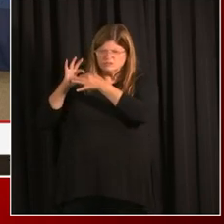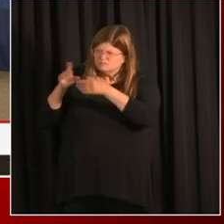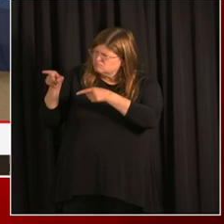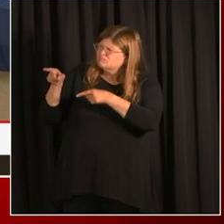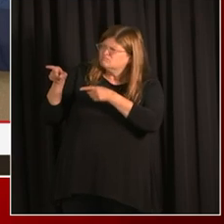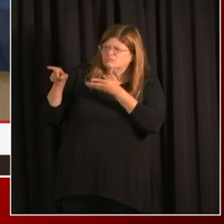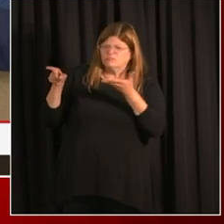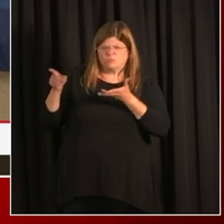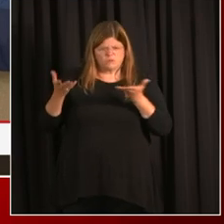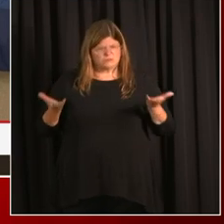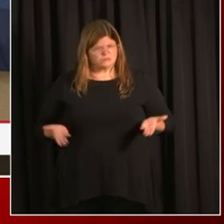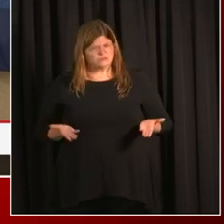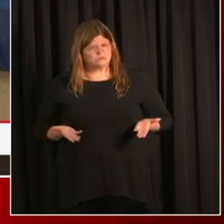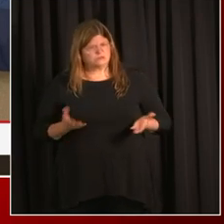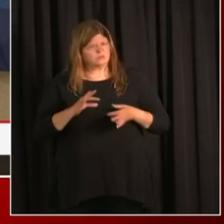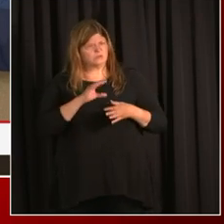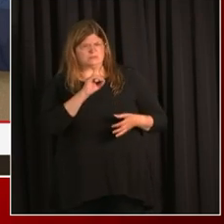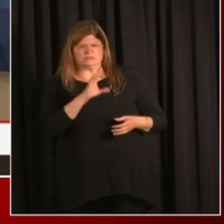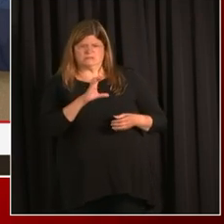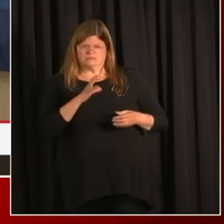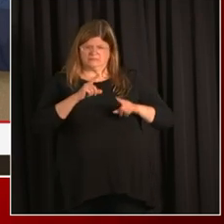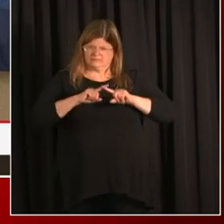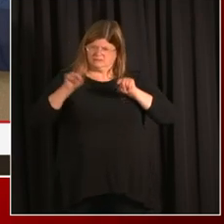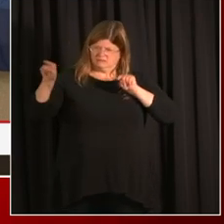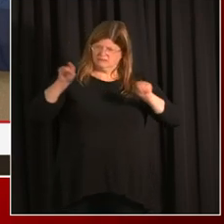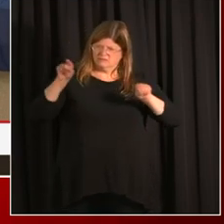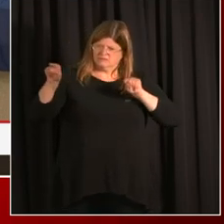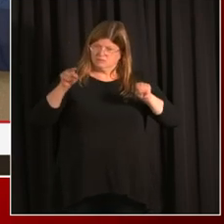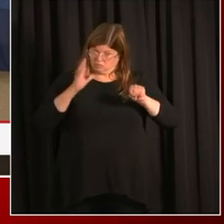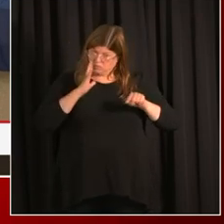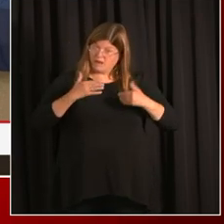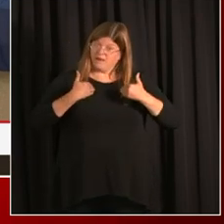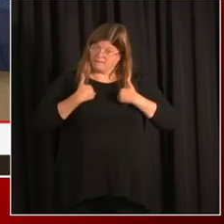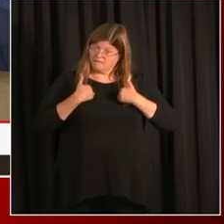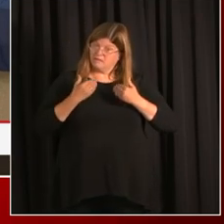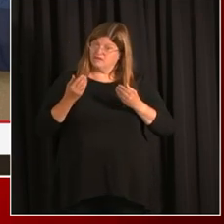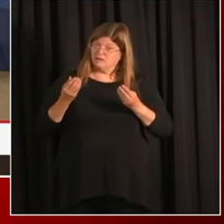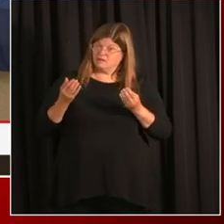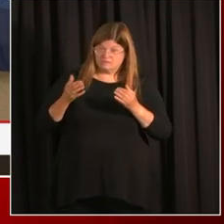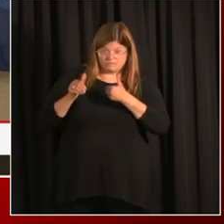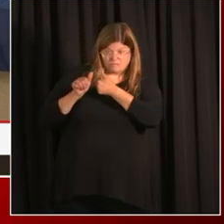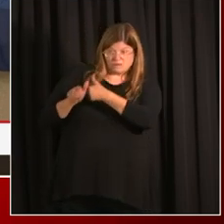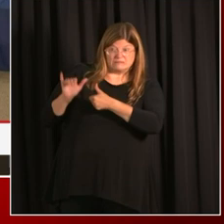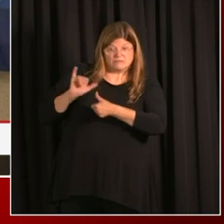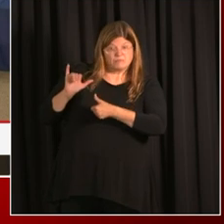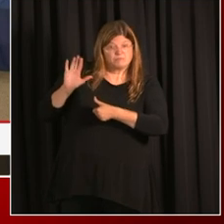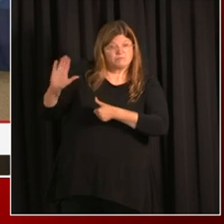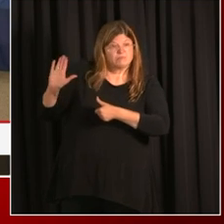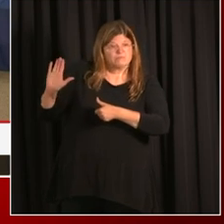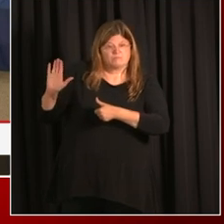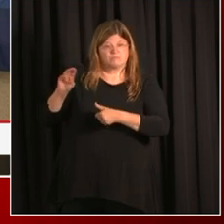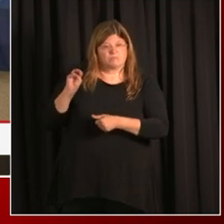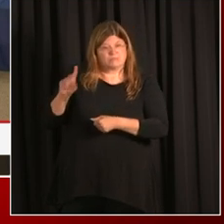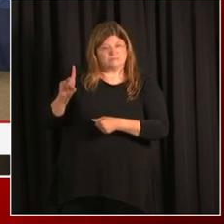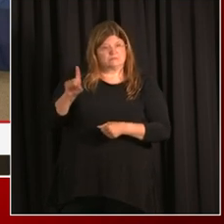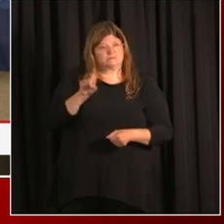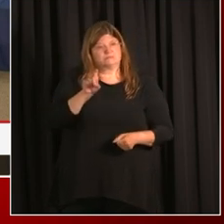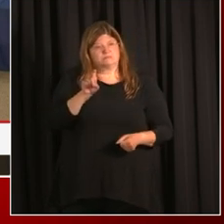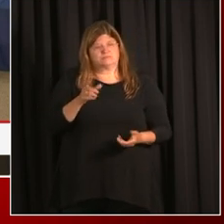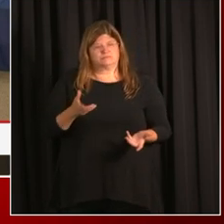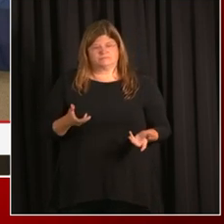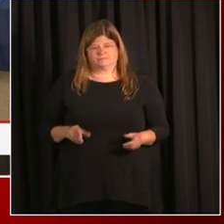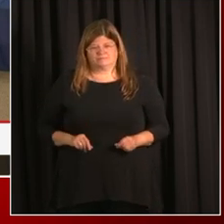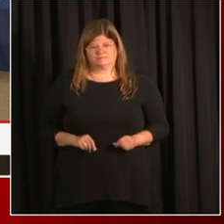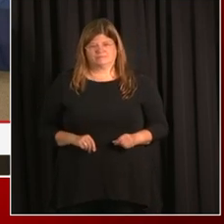there's been any changes to the trends in the district of what we're seeing with the contact tracing and activities that may be leading to more cases